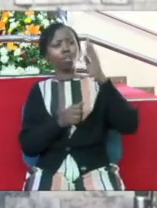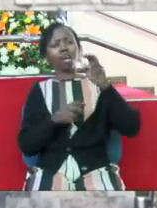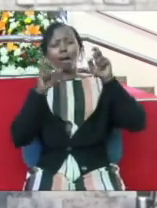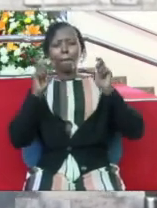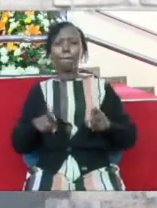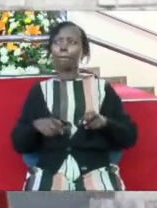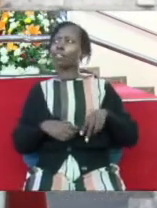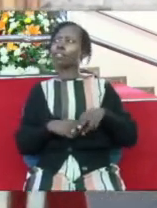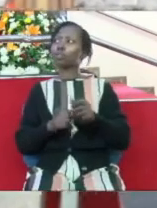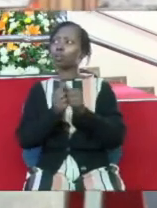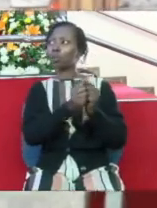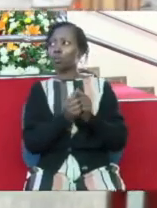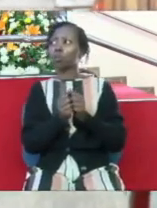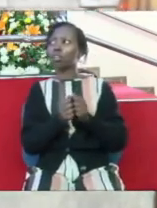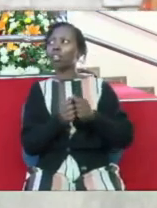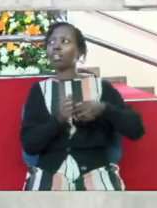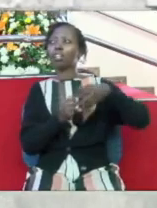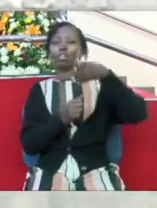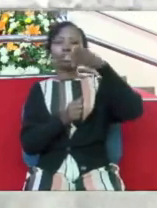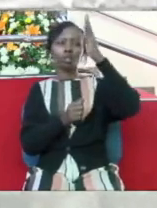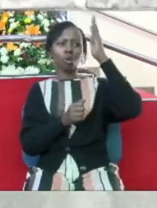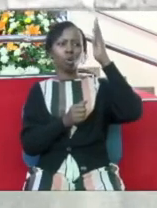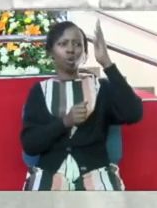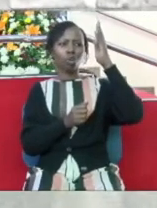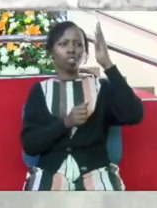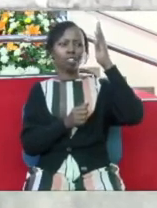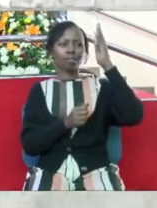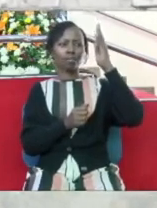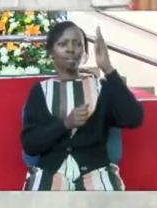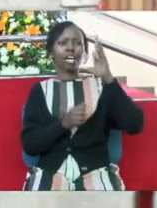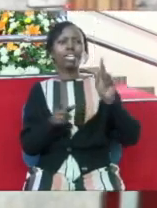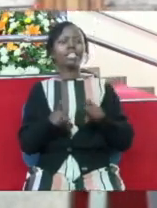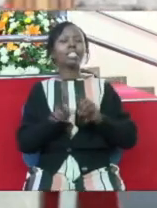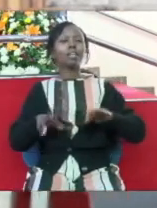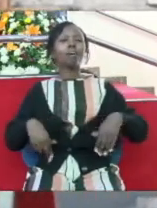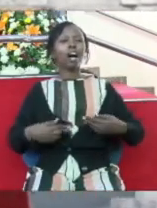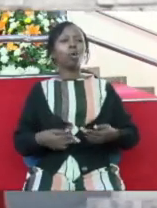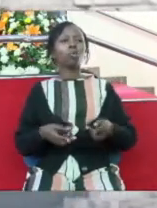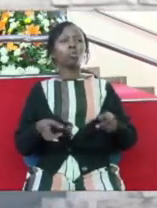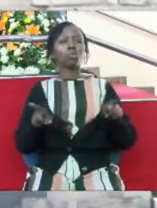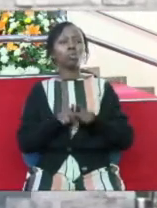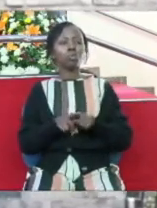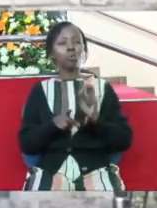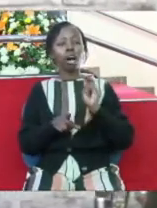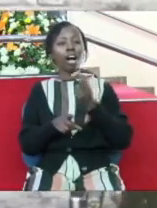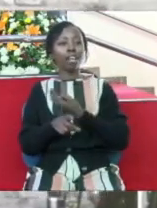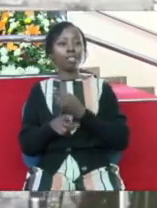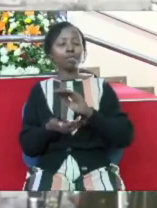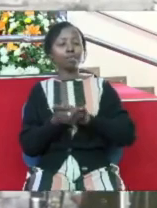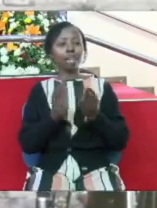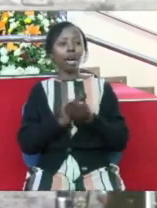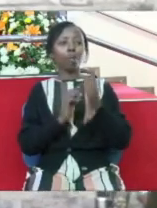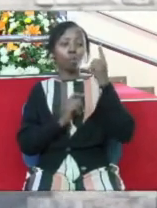with God to an extent that his DNA will be formed in our lives. Lazima tutembee na Mungu ili madini yake yapatikane ndani wetu.